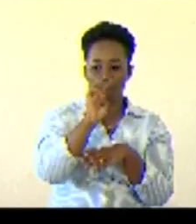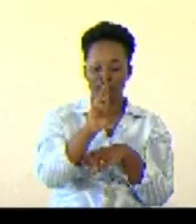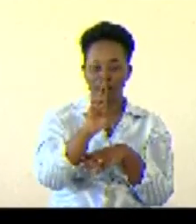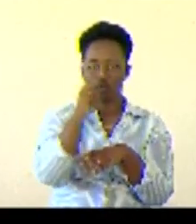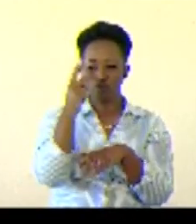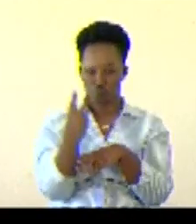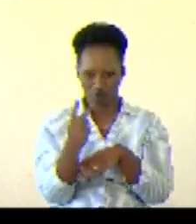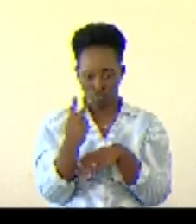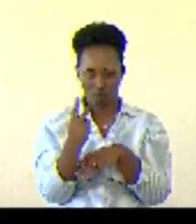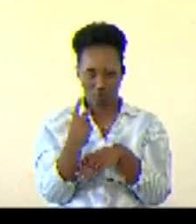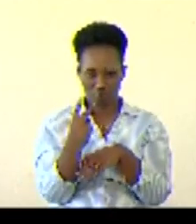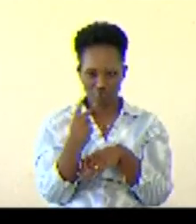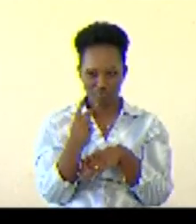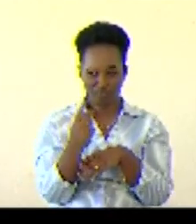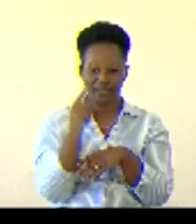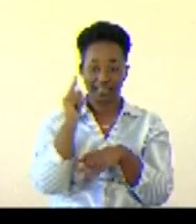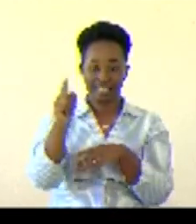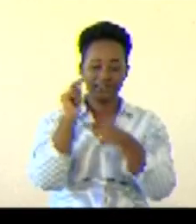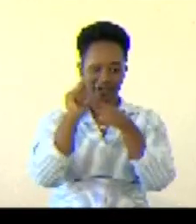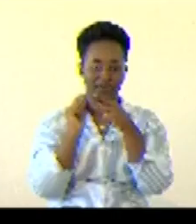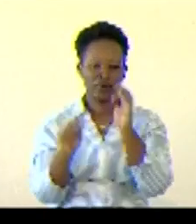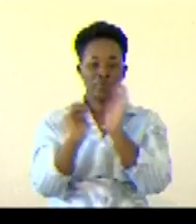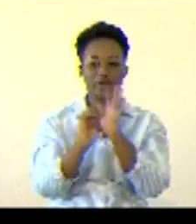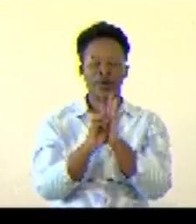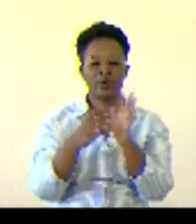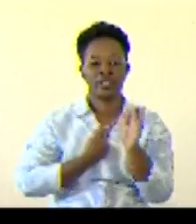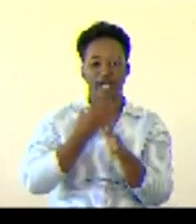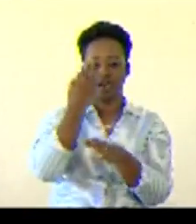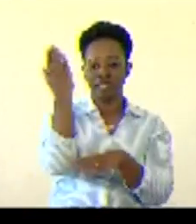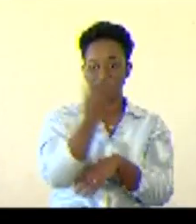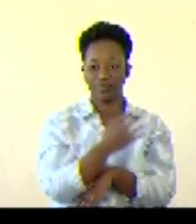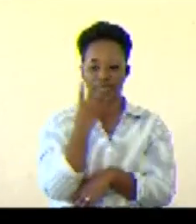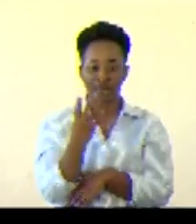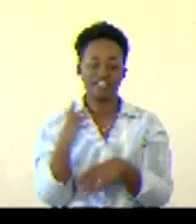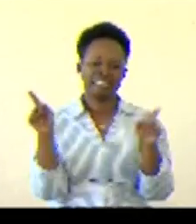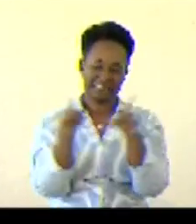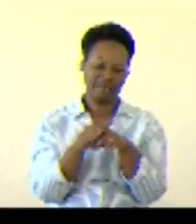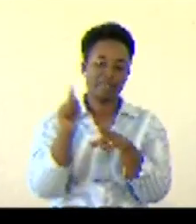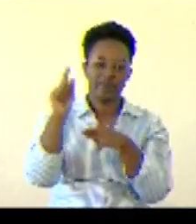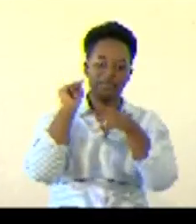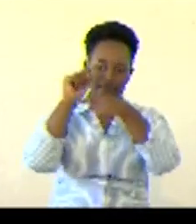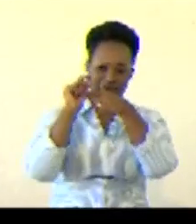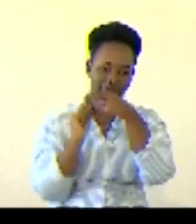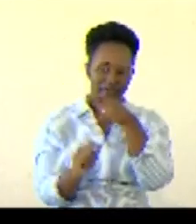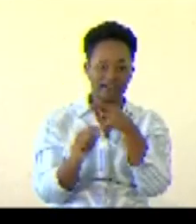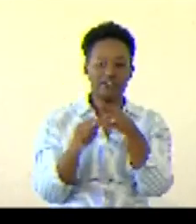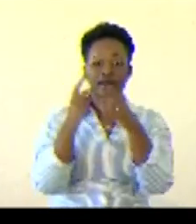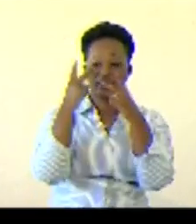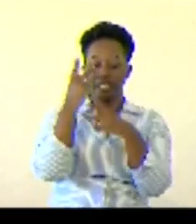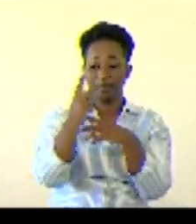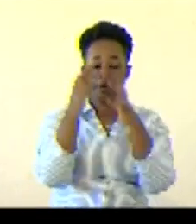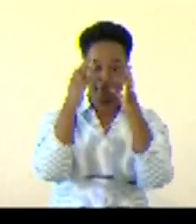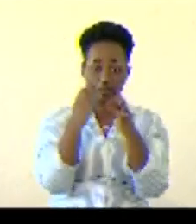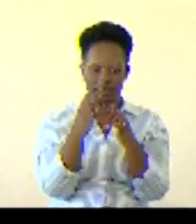2. This is a fraction. Even you can have like 3 out of 5. This is also a fraction. So there are two things which are